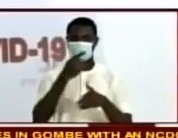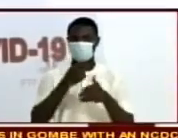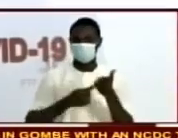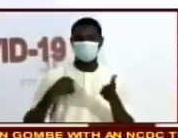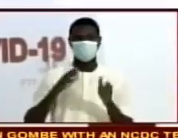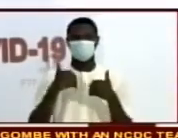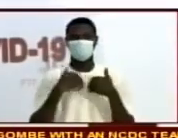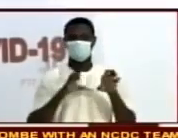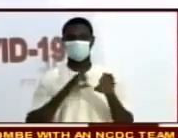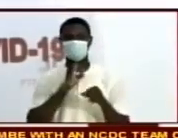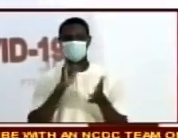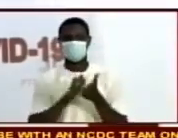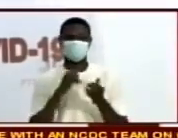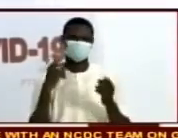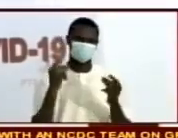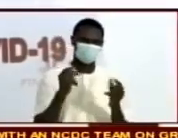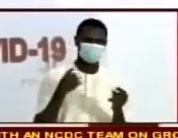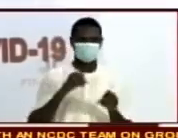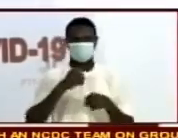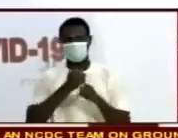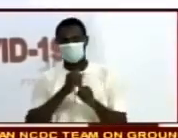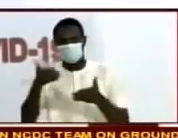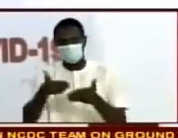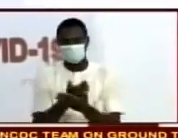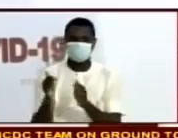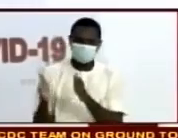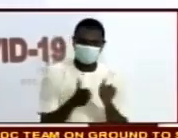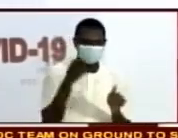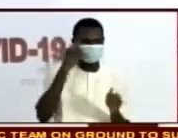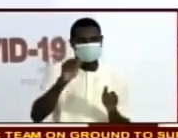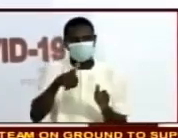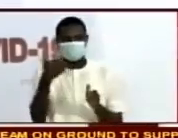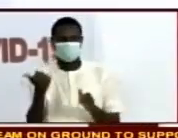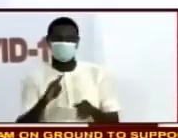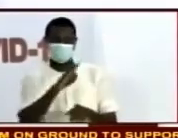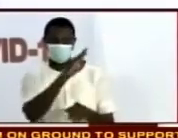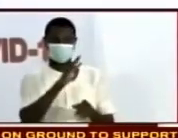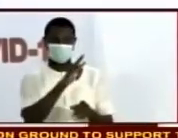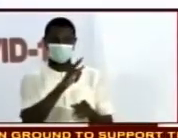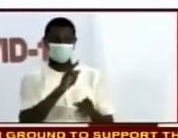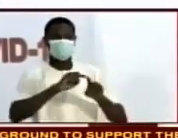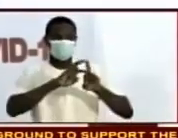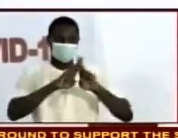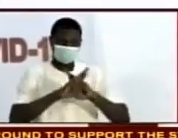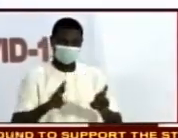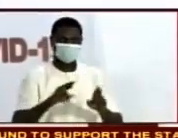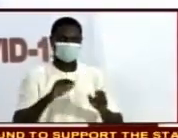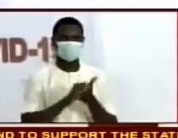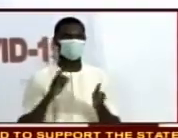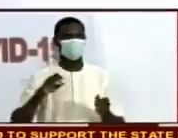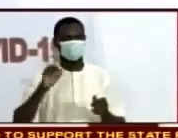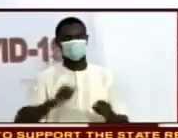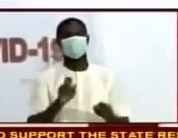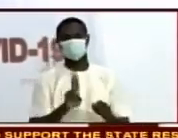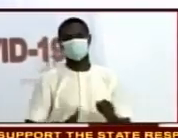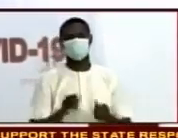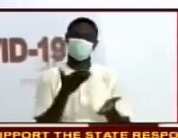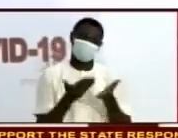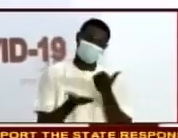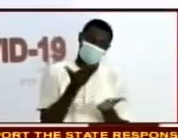quickly rearranged for another standby airline in case the